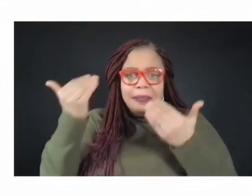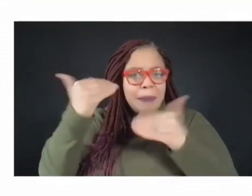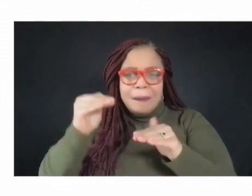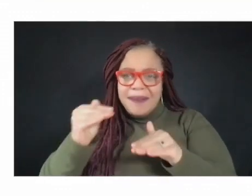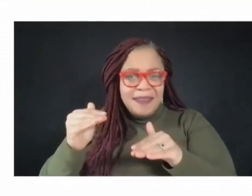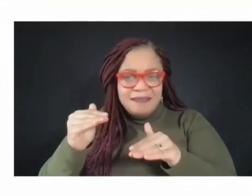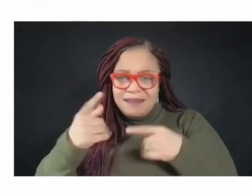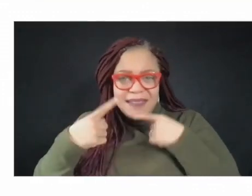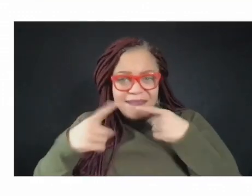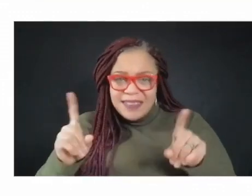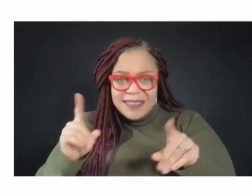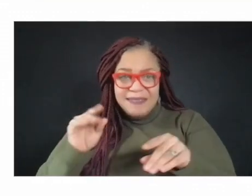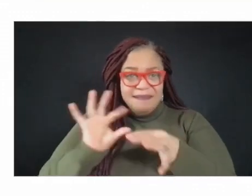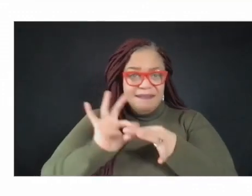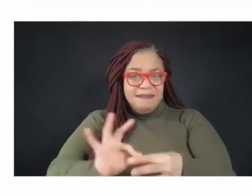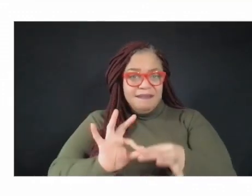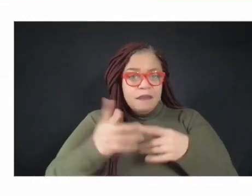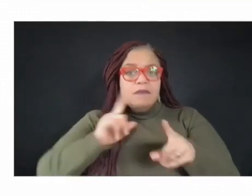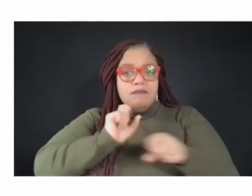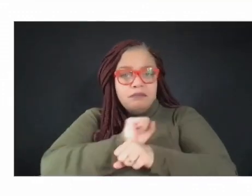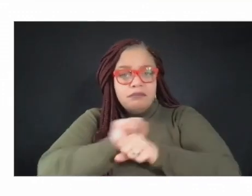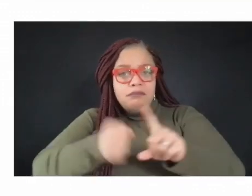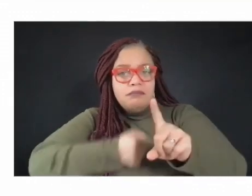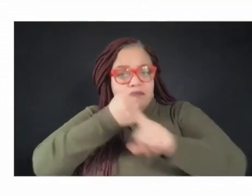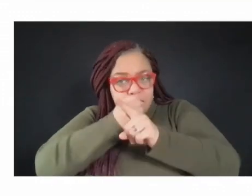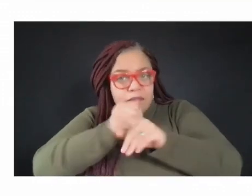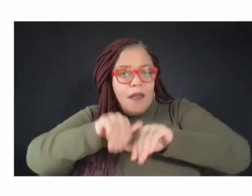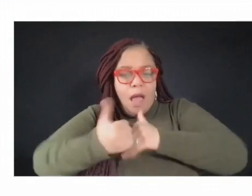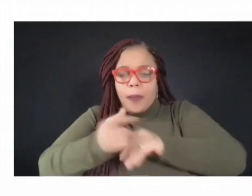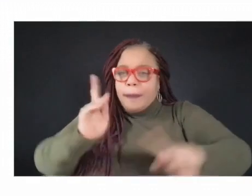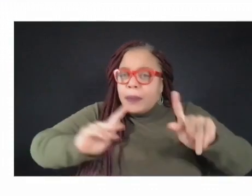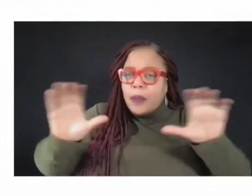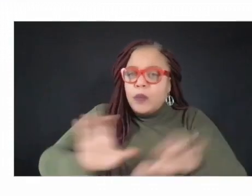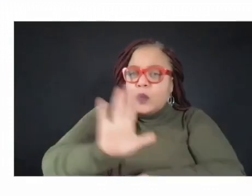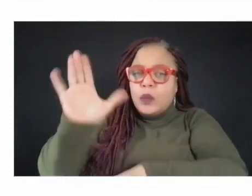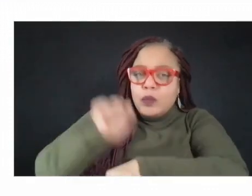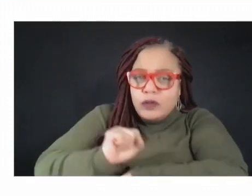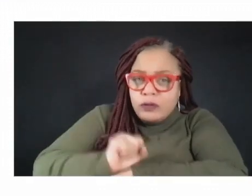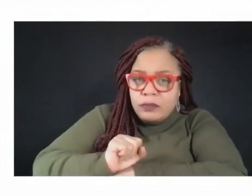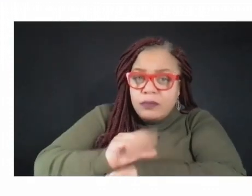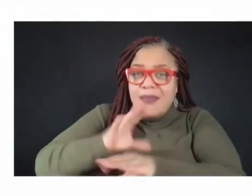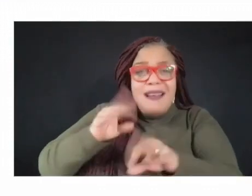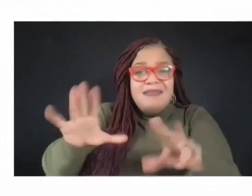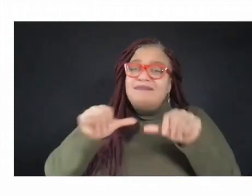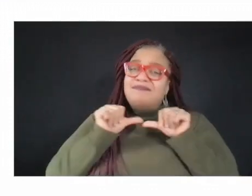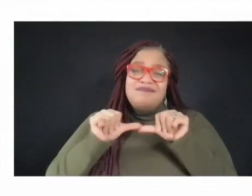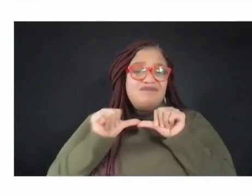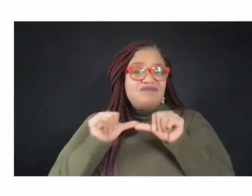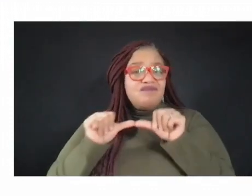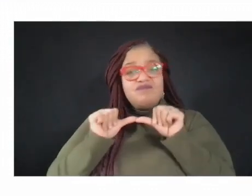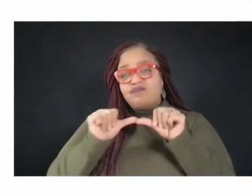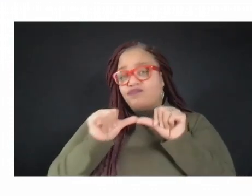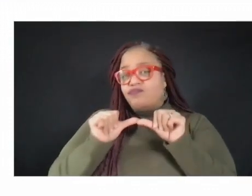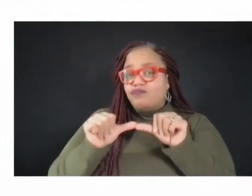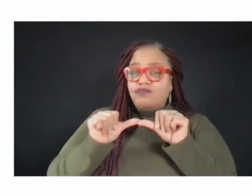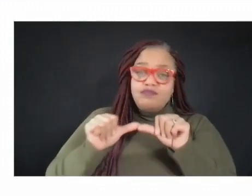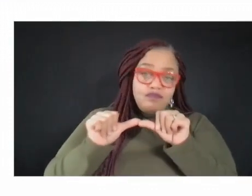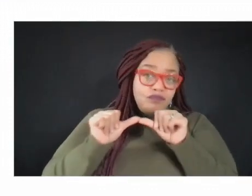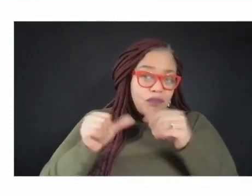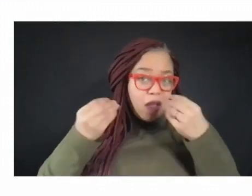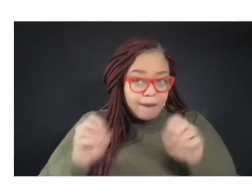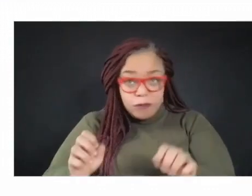work, and that it's a continuous, ongoing effort to train and build the skills of